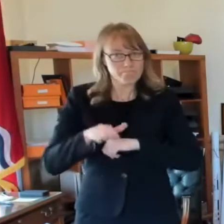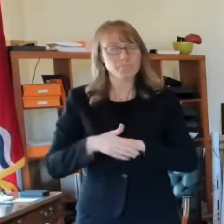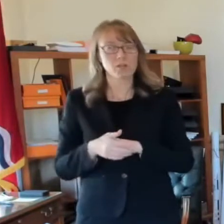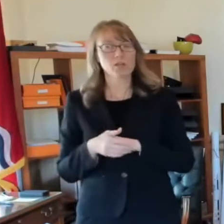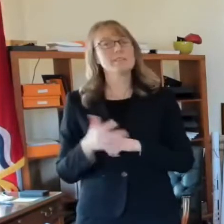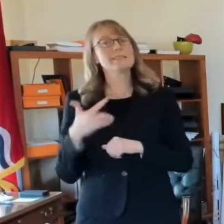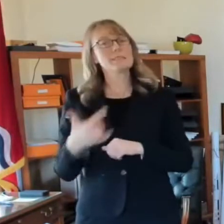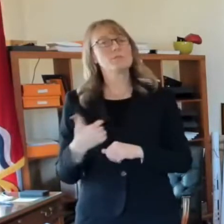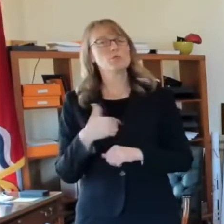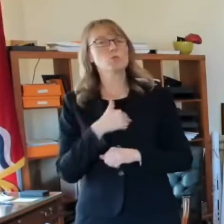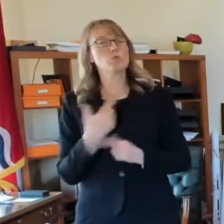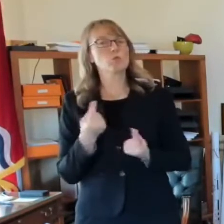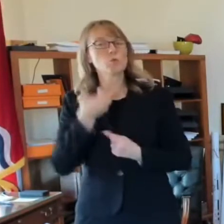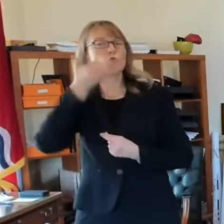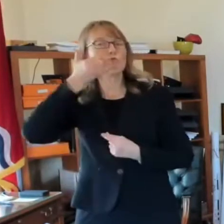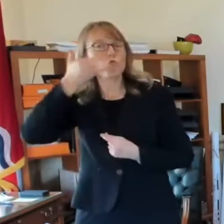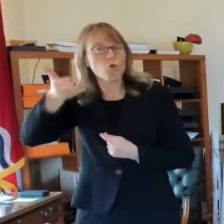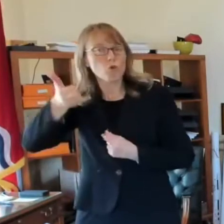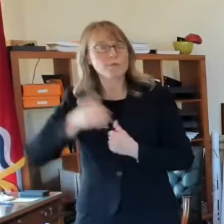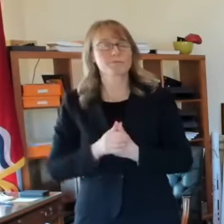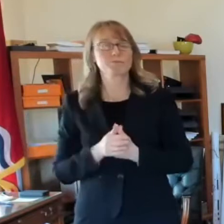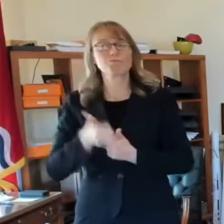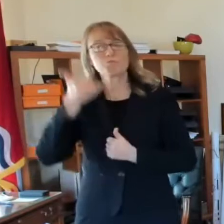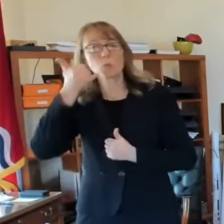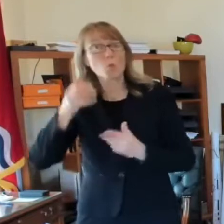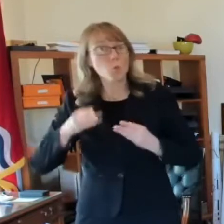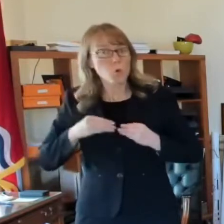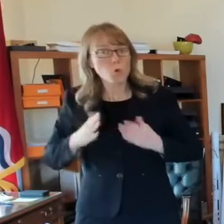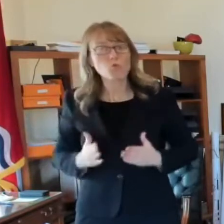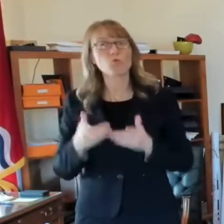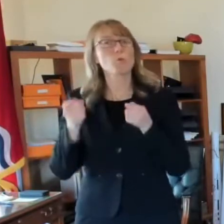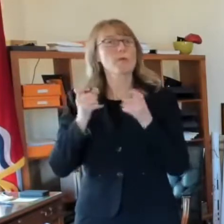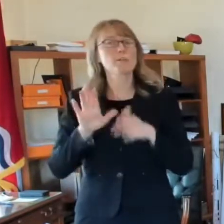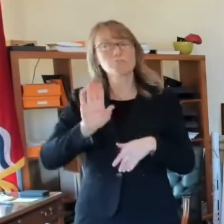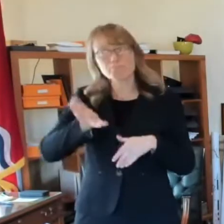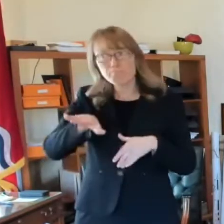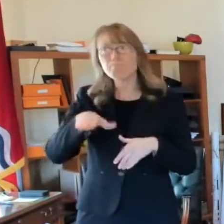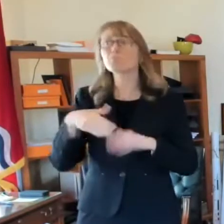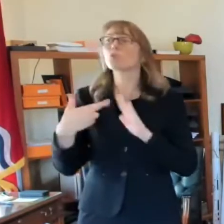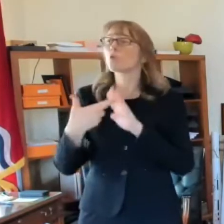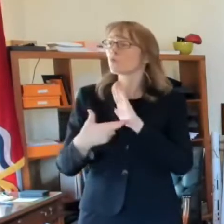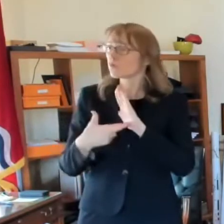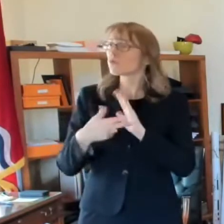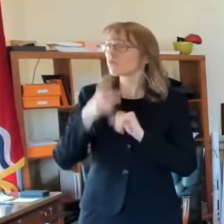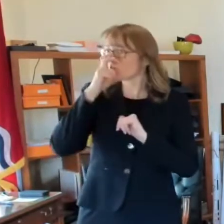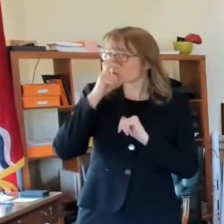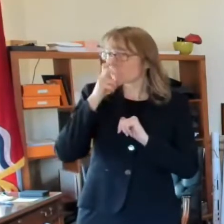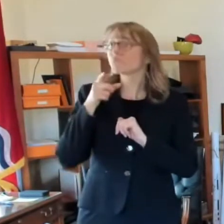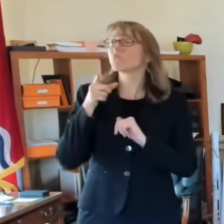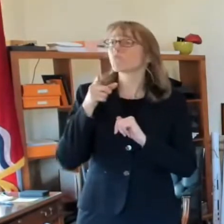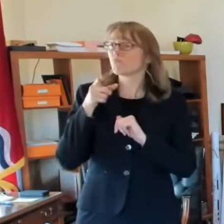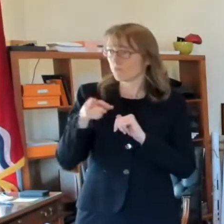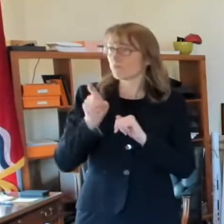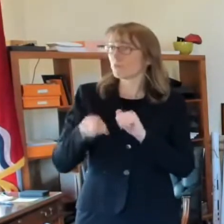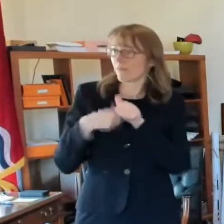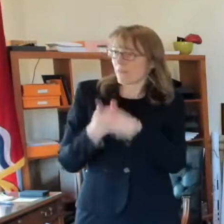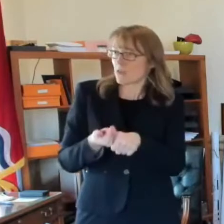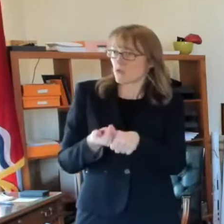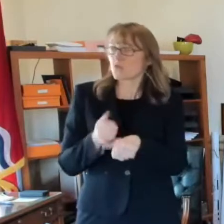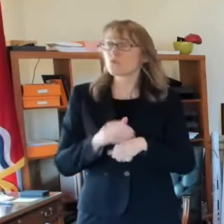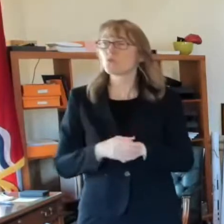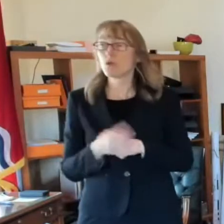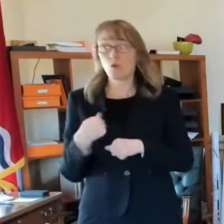the bar or the restaurant saying, hey, follow these guidelines. We do have the authority to shut people down. We